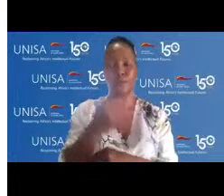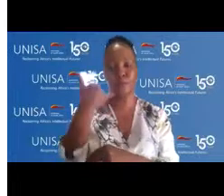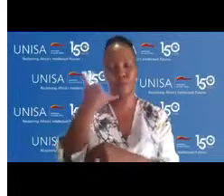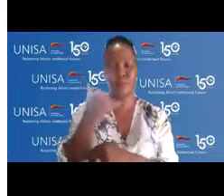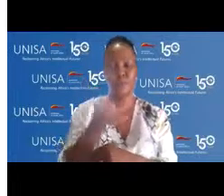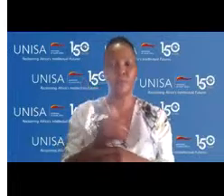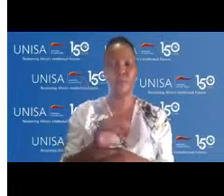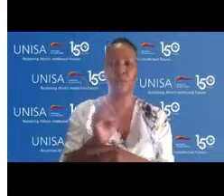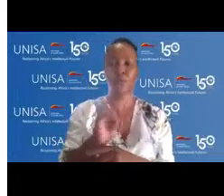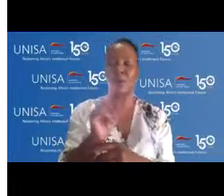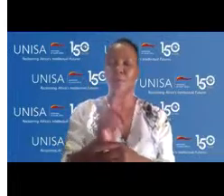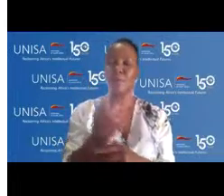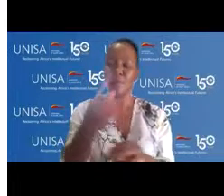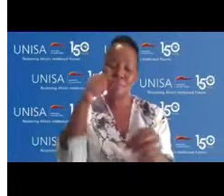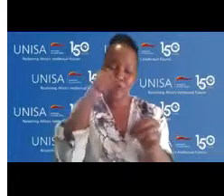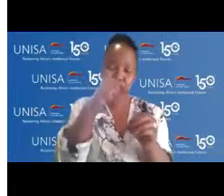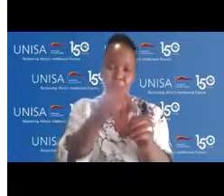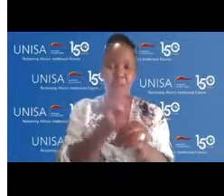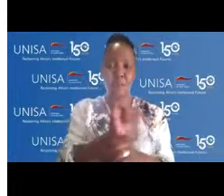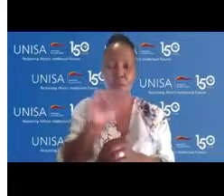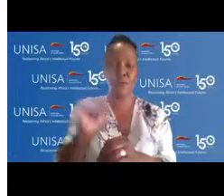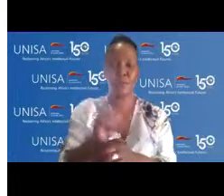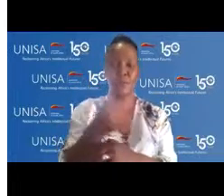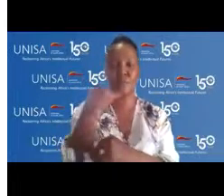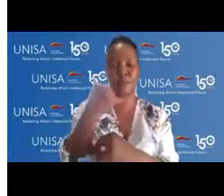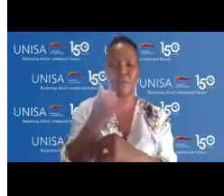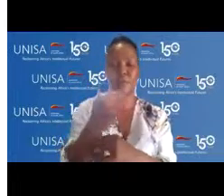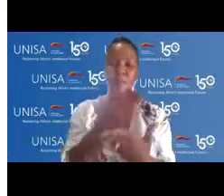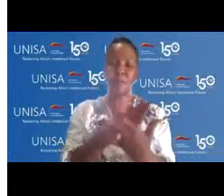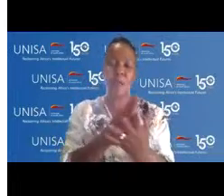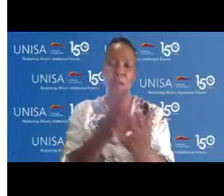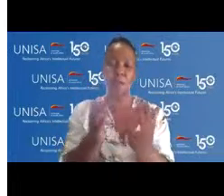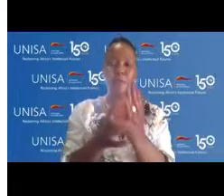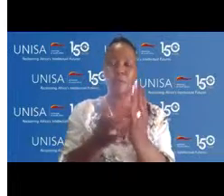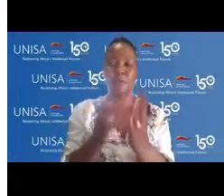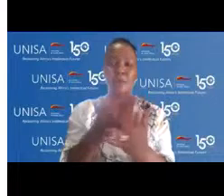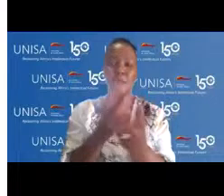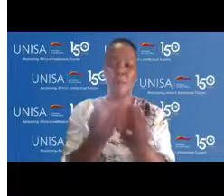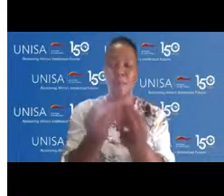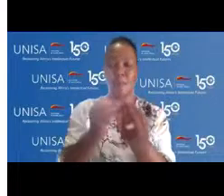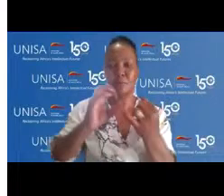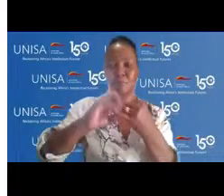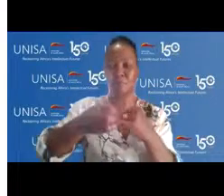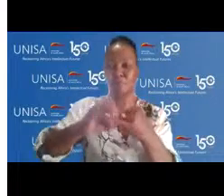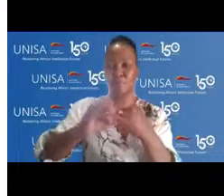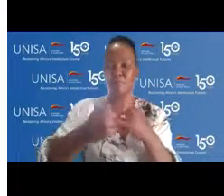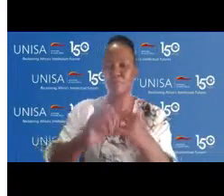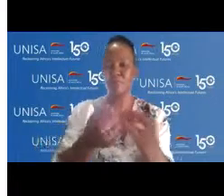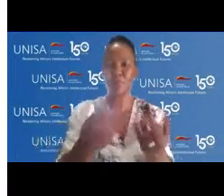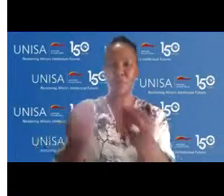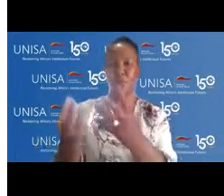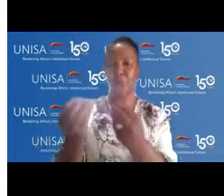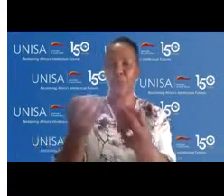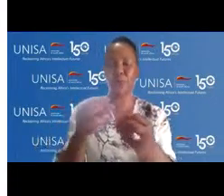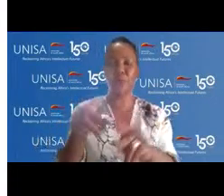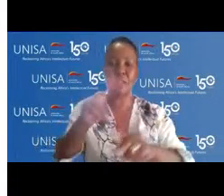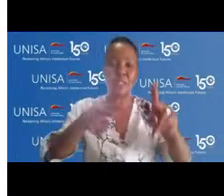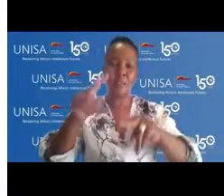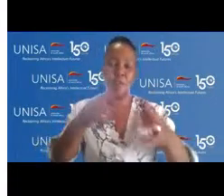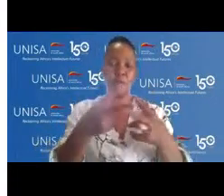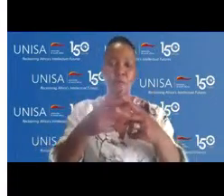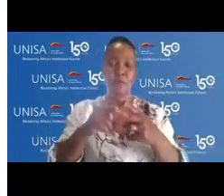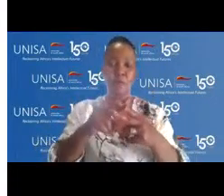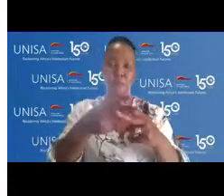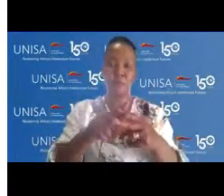phones, some of the techniques and some little tweaks you can try out just to get those proctoring tools, for example, to work a little bit better on